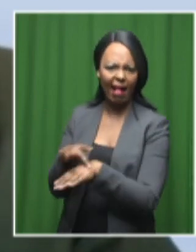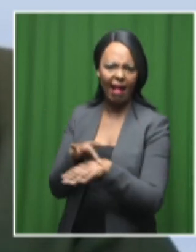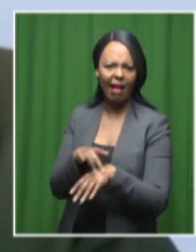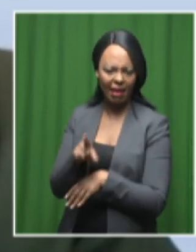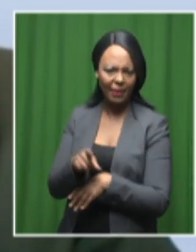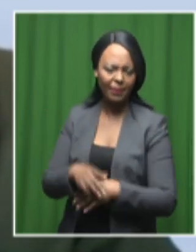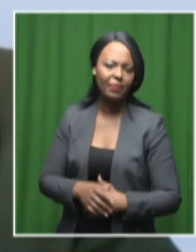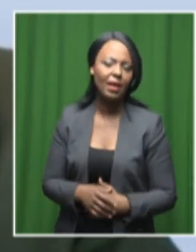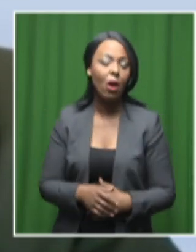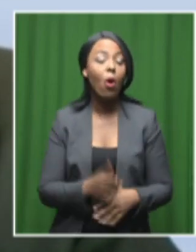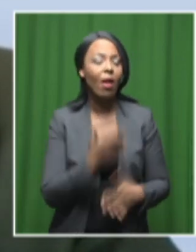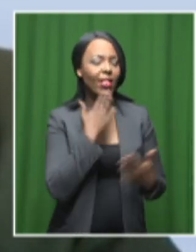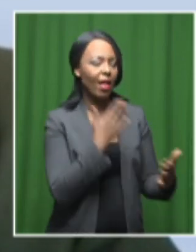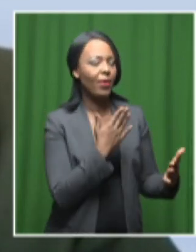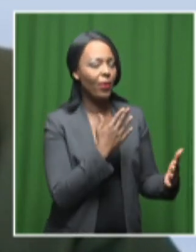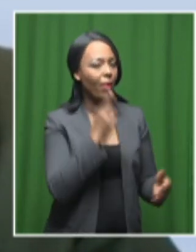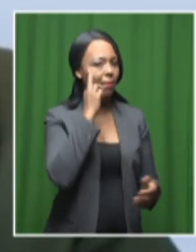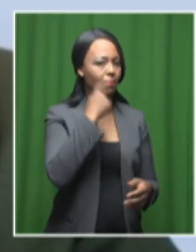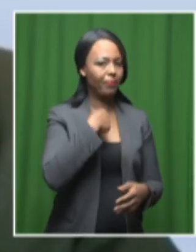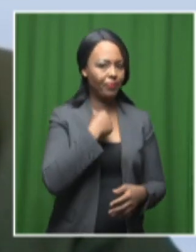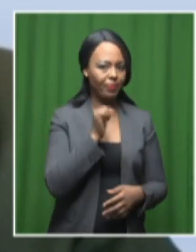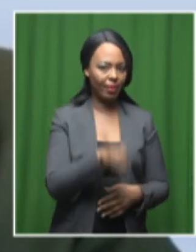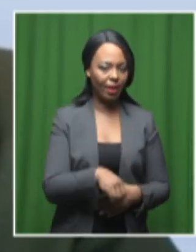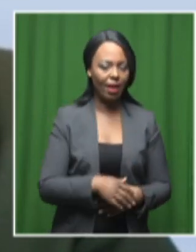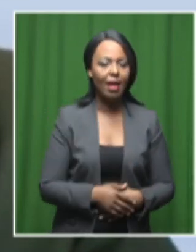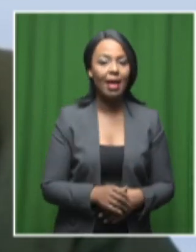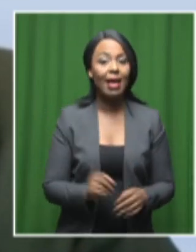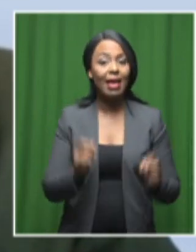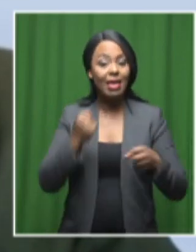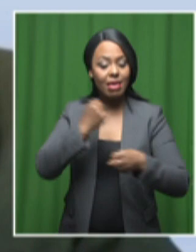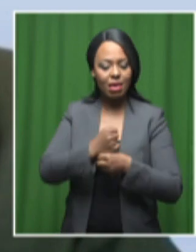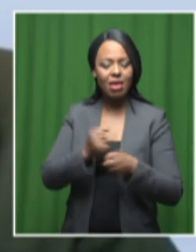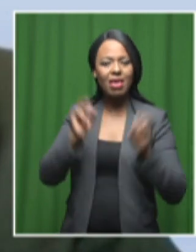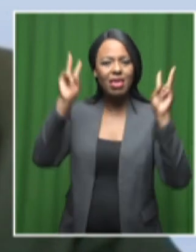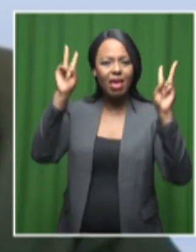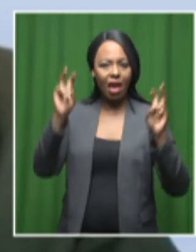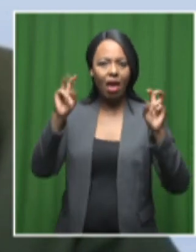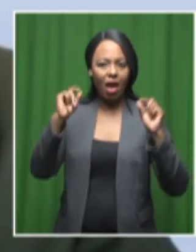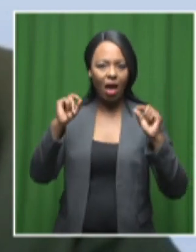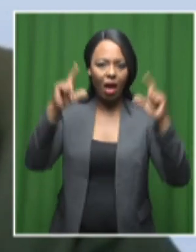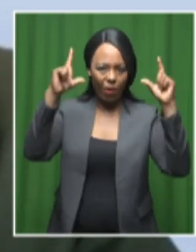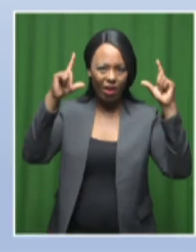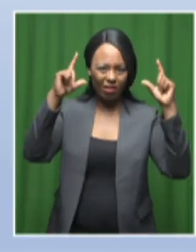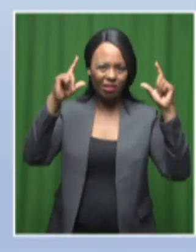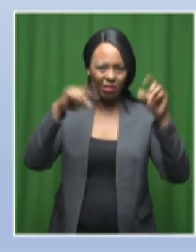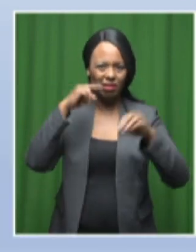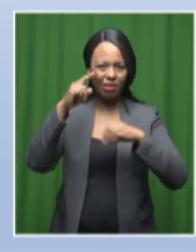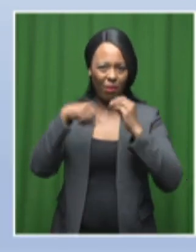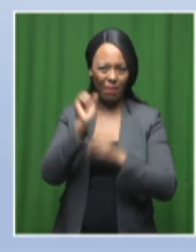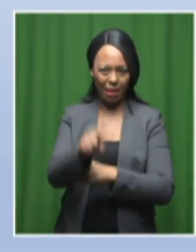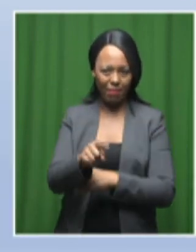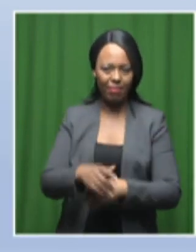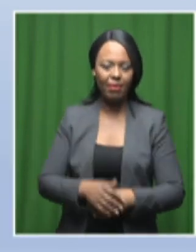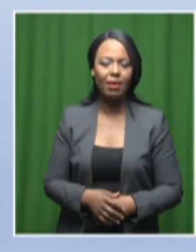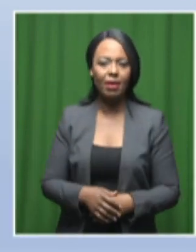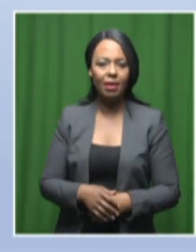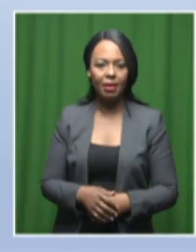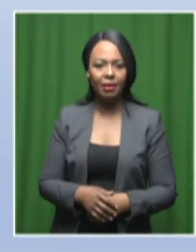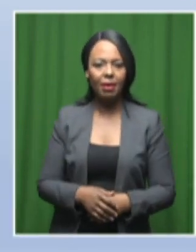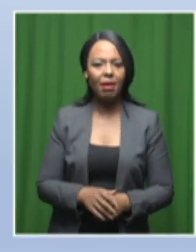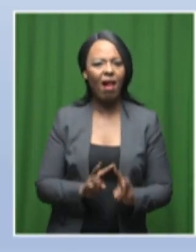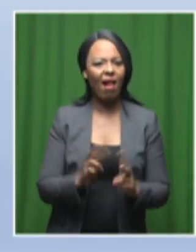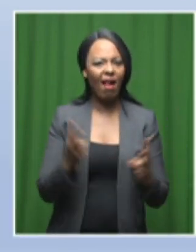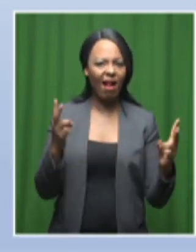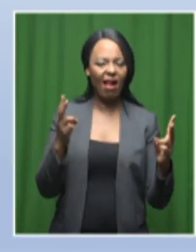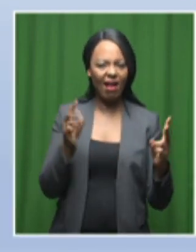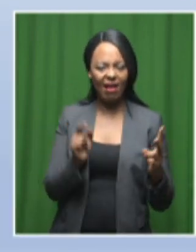Yeah, thanks for bringing that up, because that's really what this year's Awareness Day on the 14th is all about. It is a multidimensional burden.